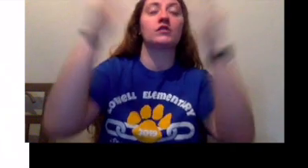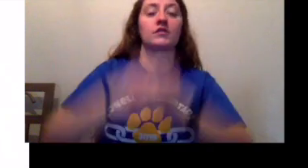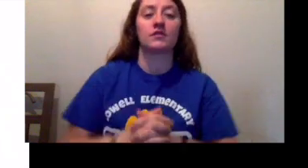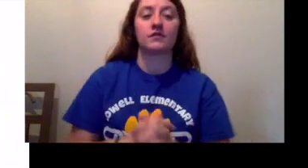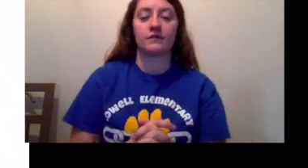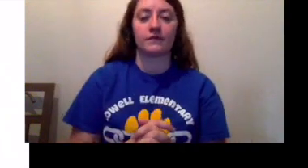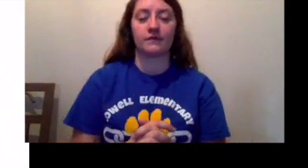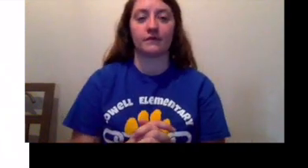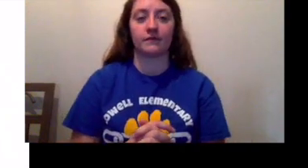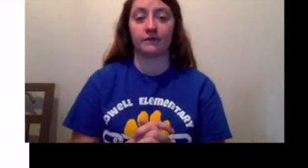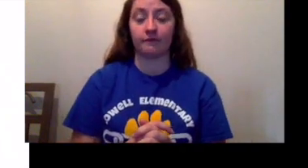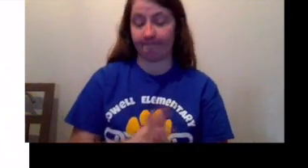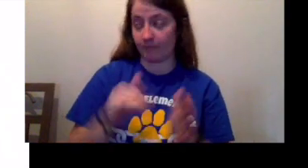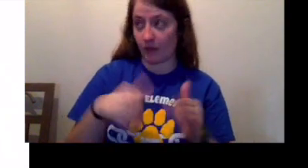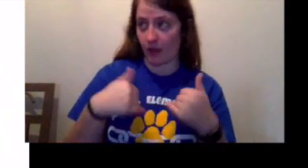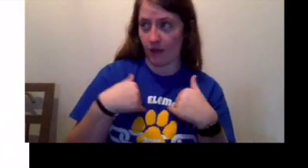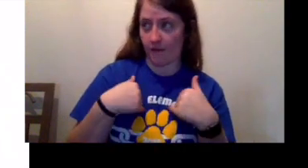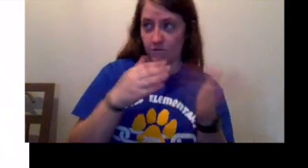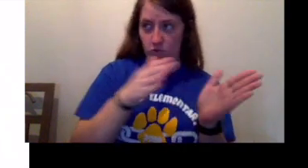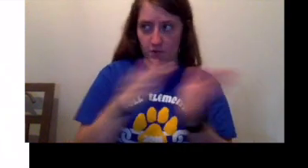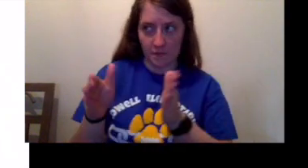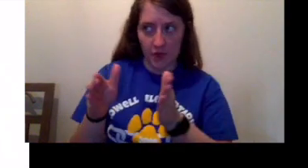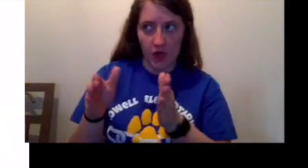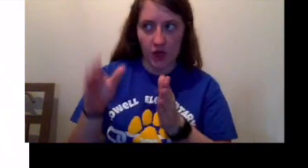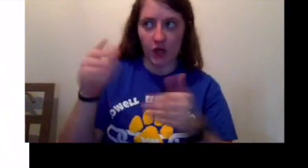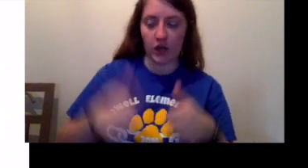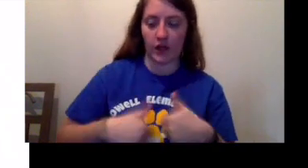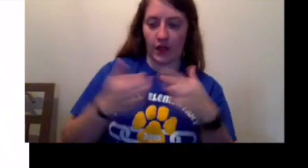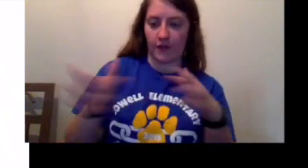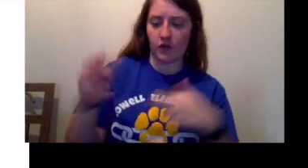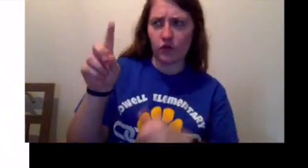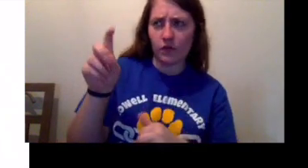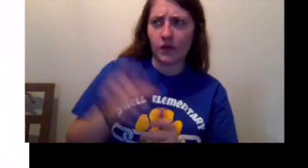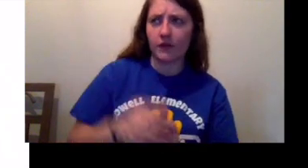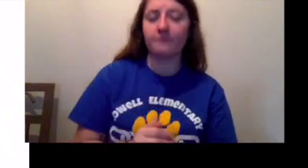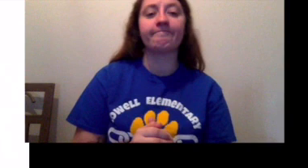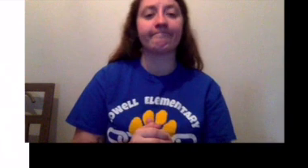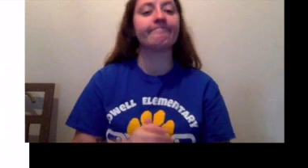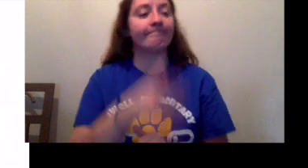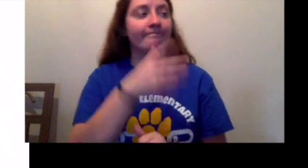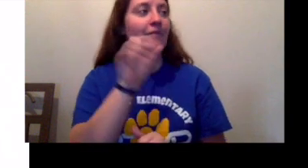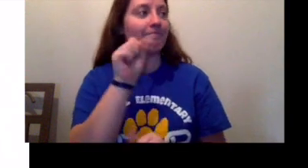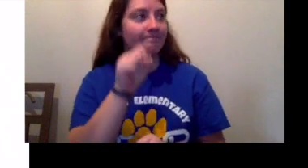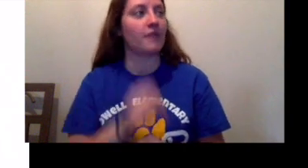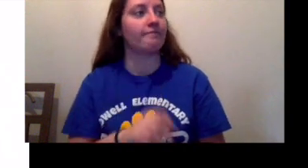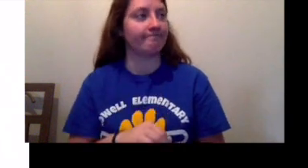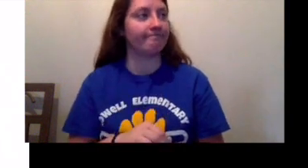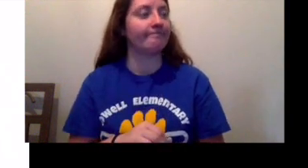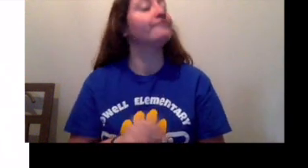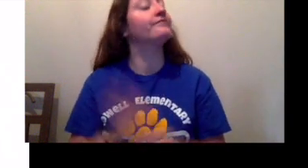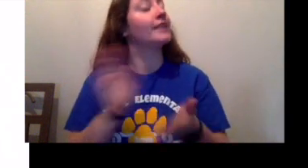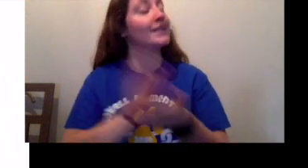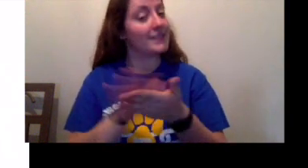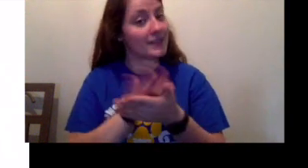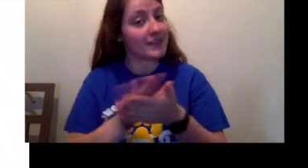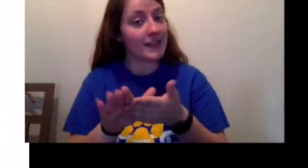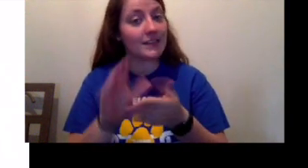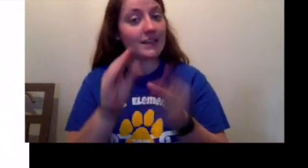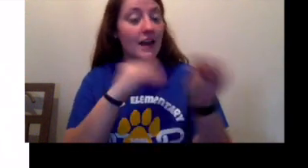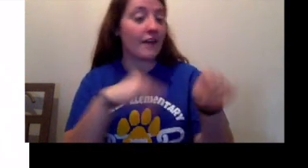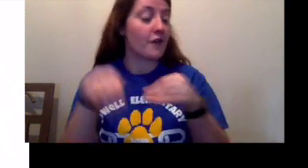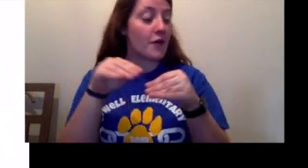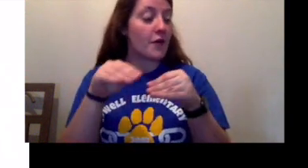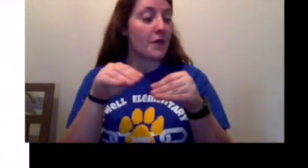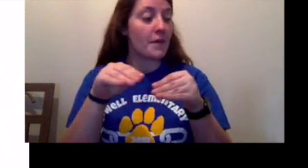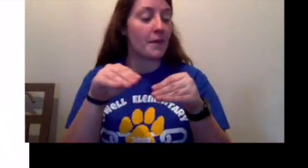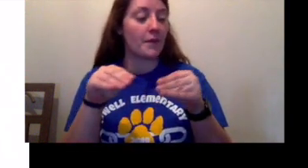You have prepared the living room? Uncle Henrik asked suddenly. Mama nodded. It is cleaned and I have moved the furniture a